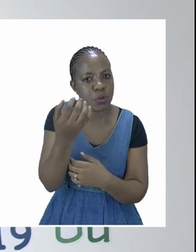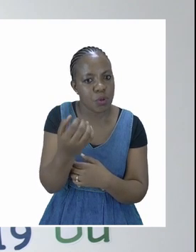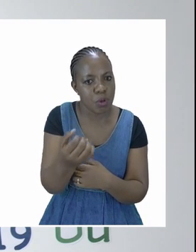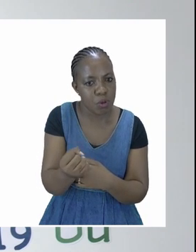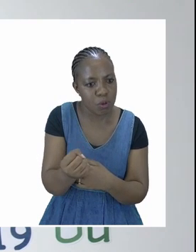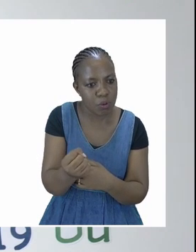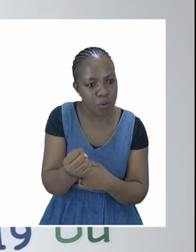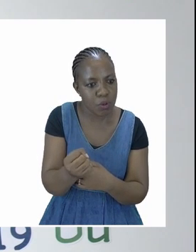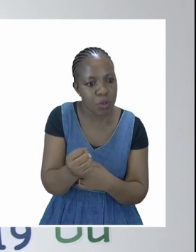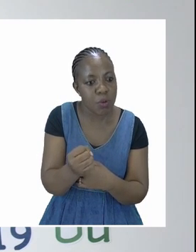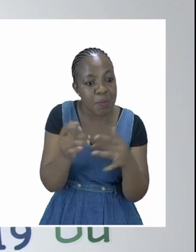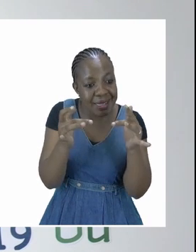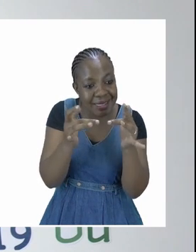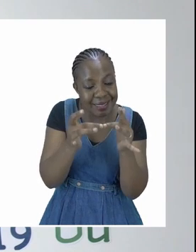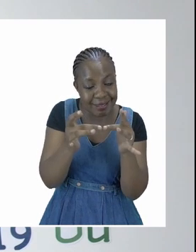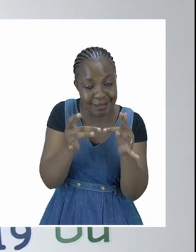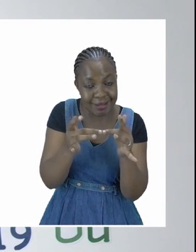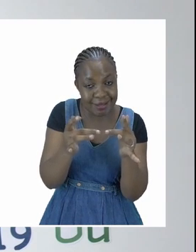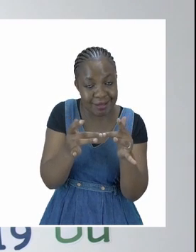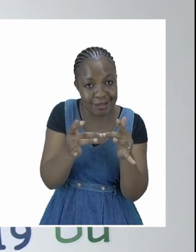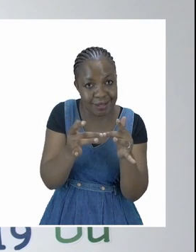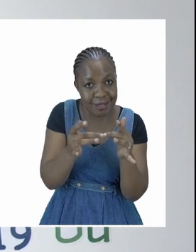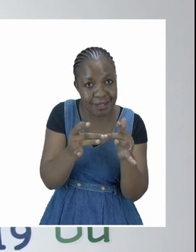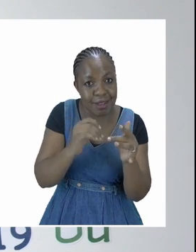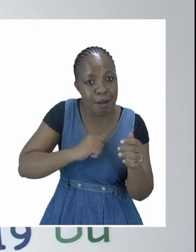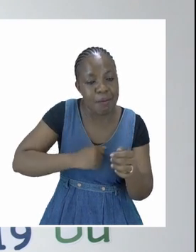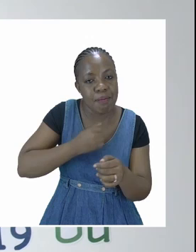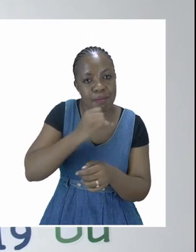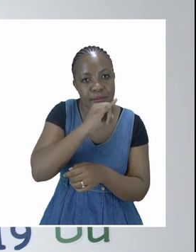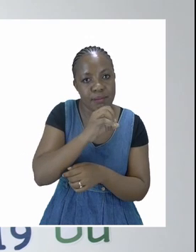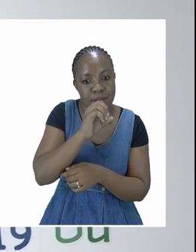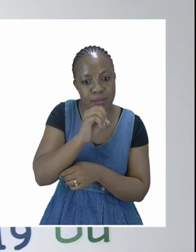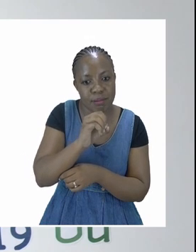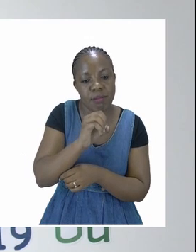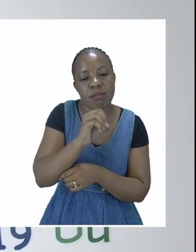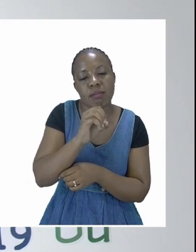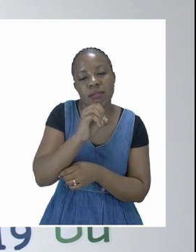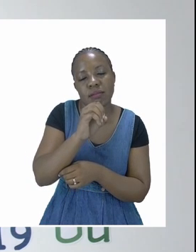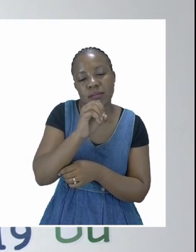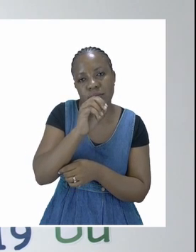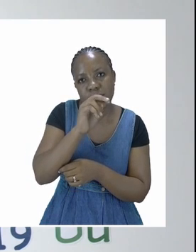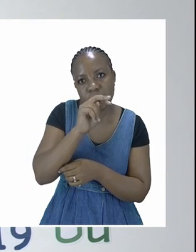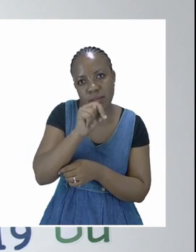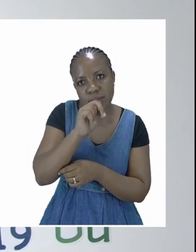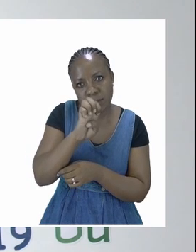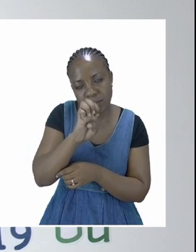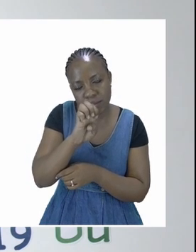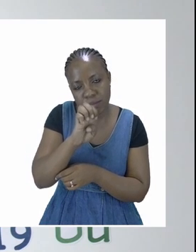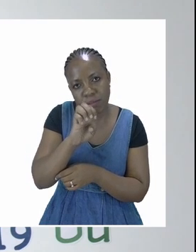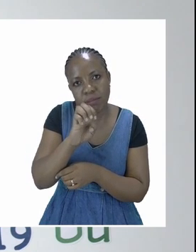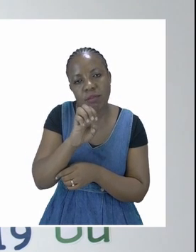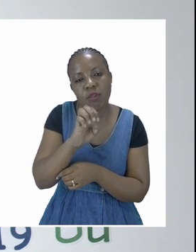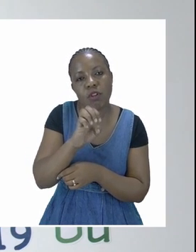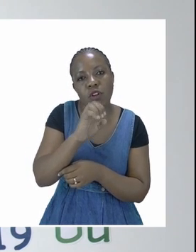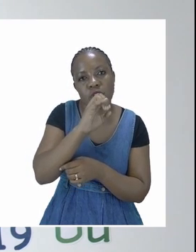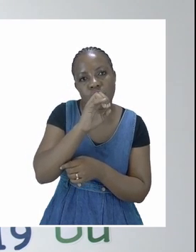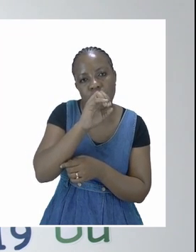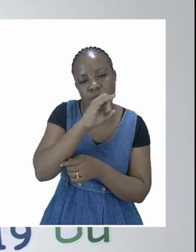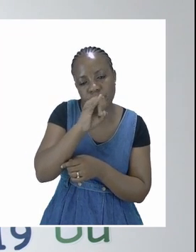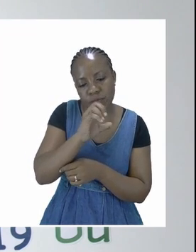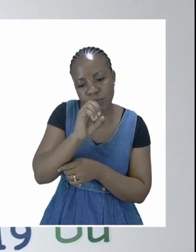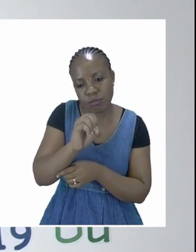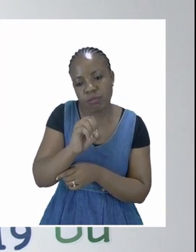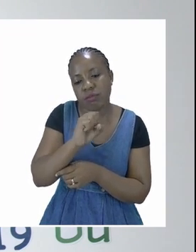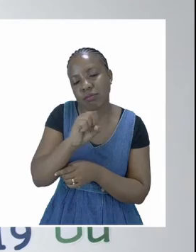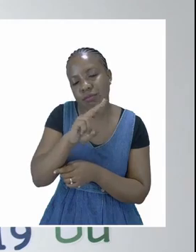our online platforms, MyZone and Zoshi Facebook pages, and in addition,